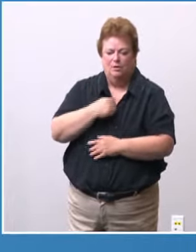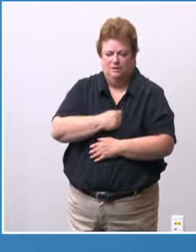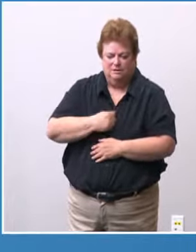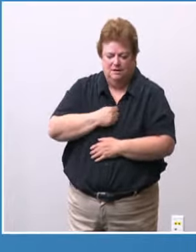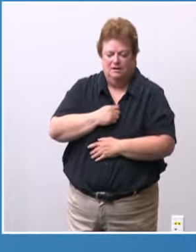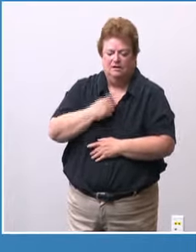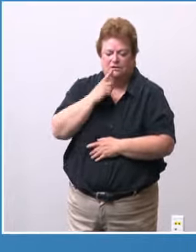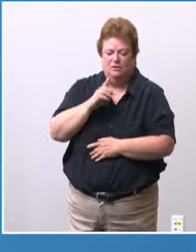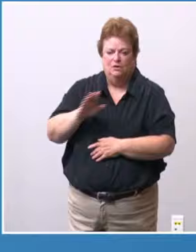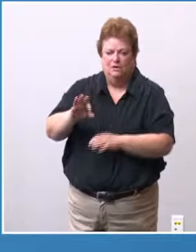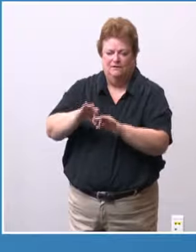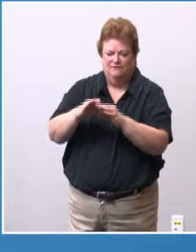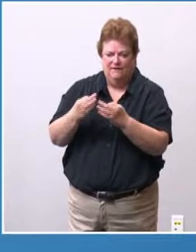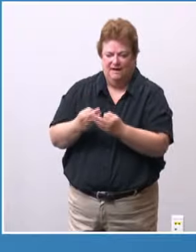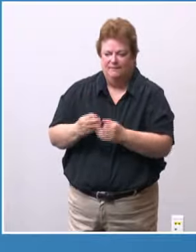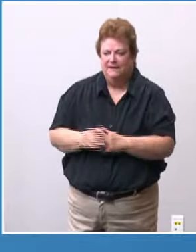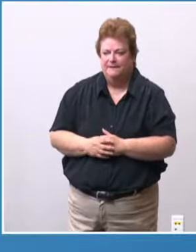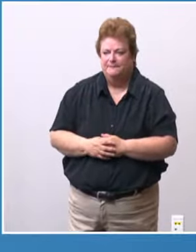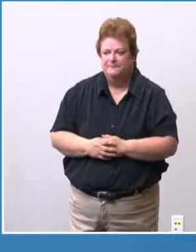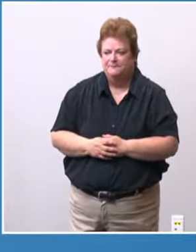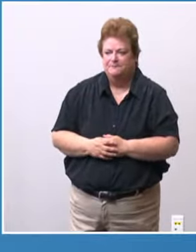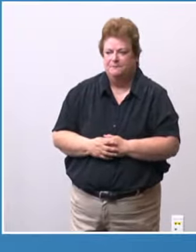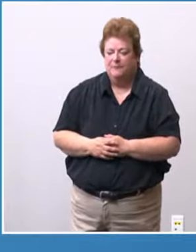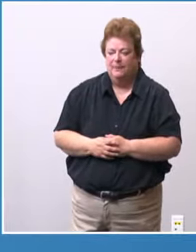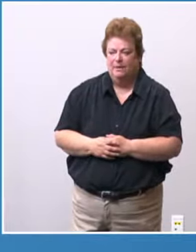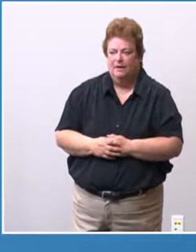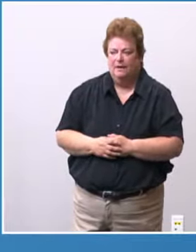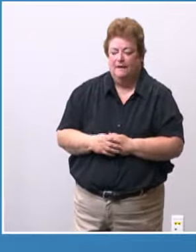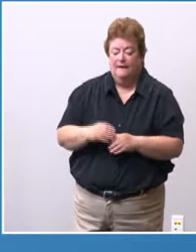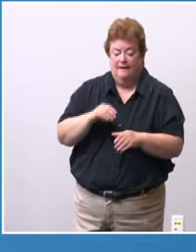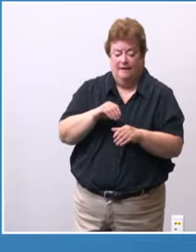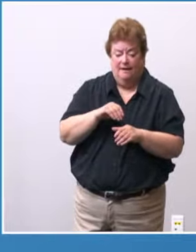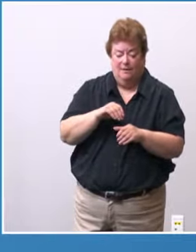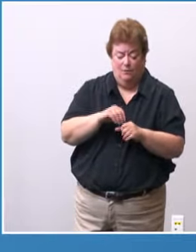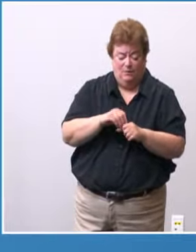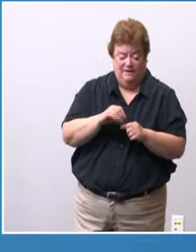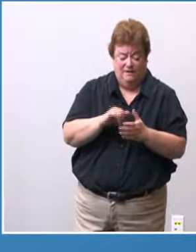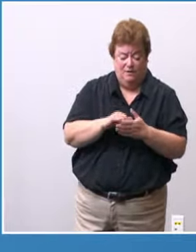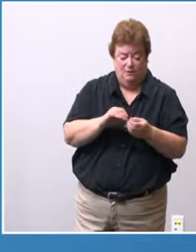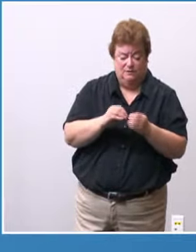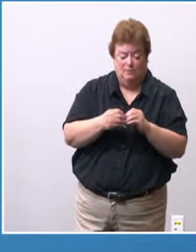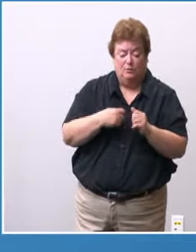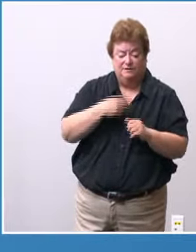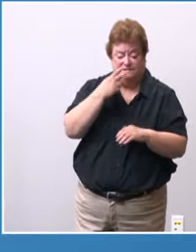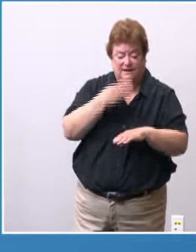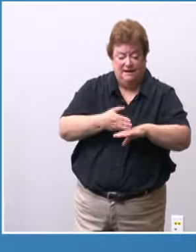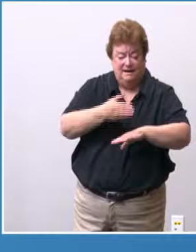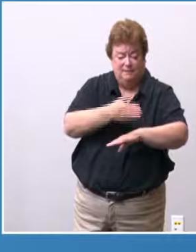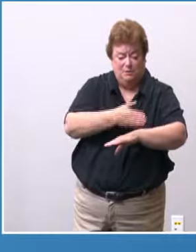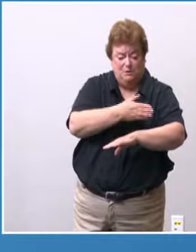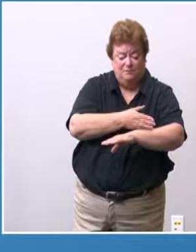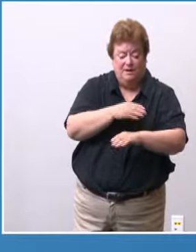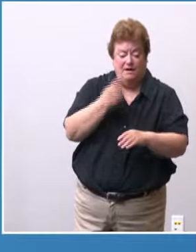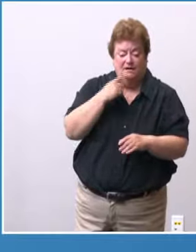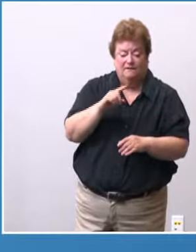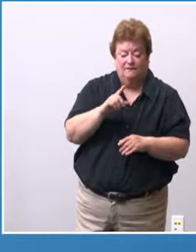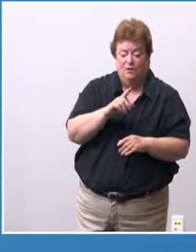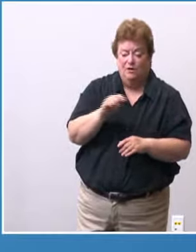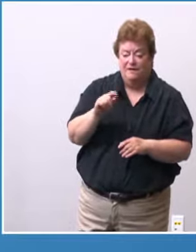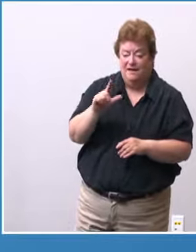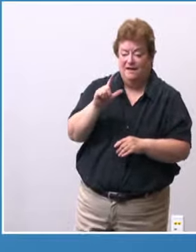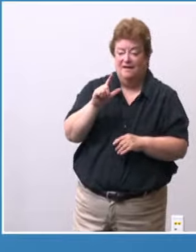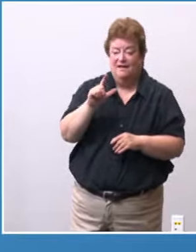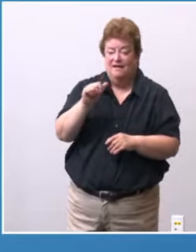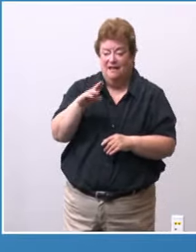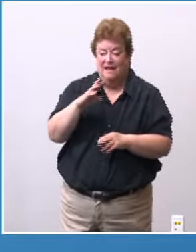loved ones. In addition to case numbers, we also are seeing improvement in the turnaround time for lab reporting